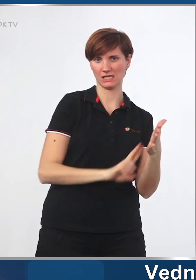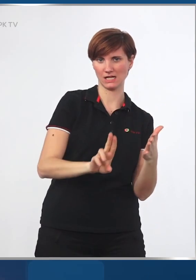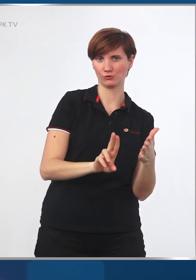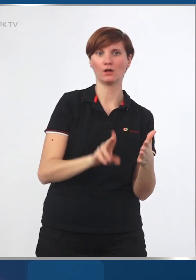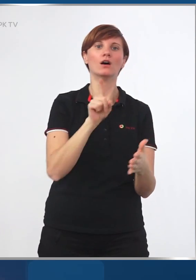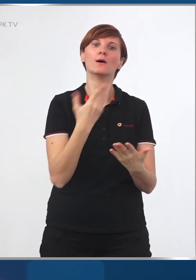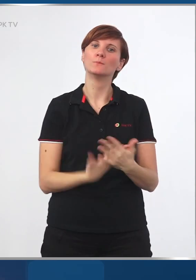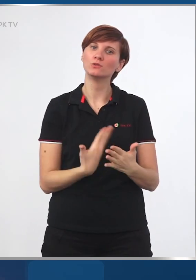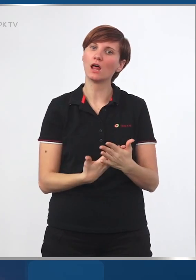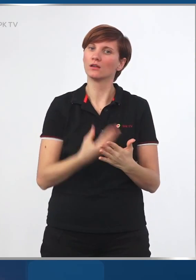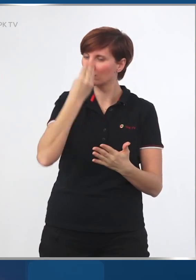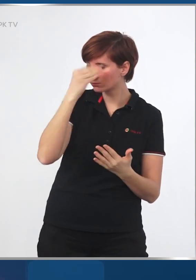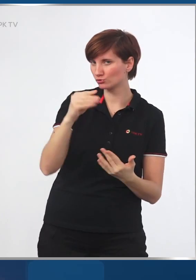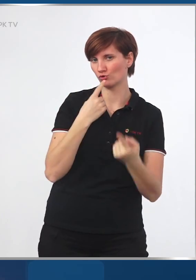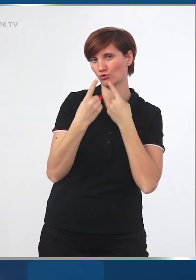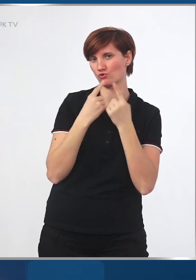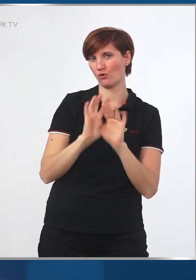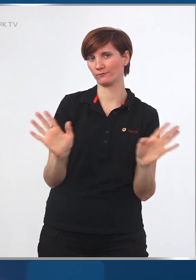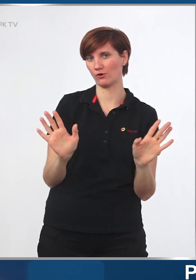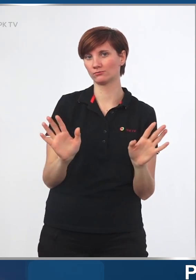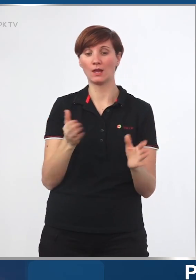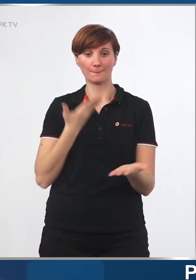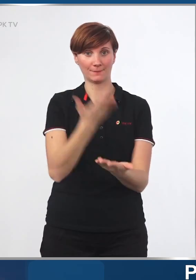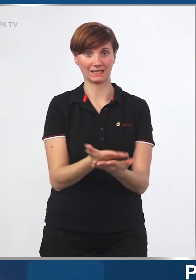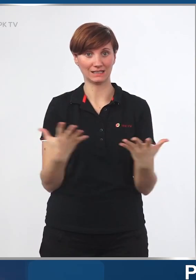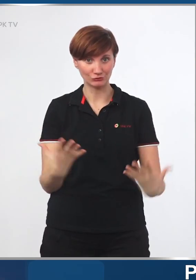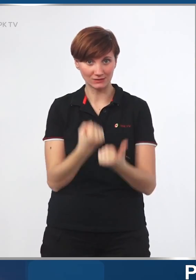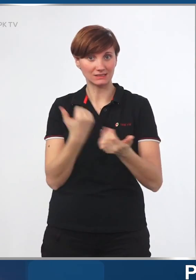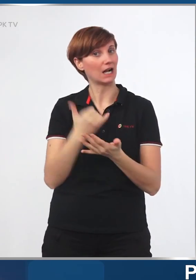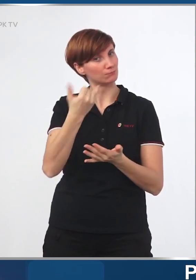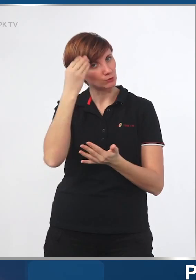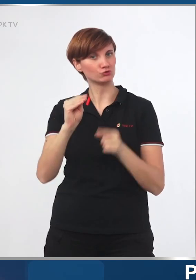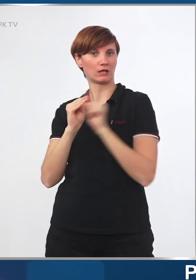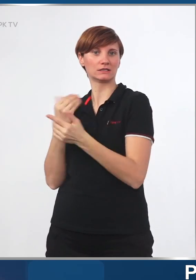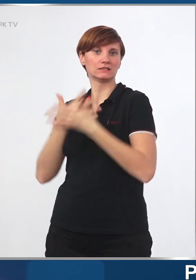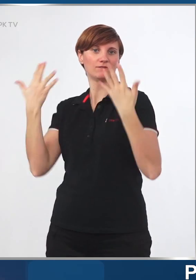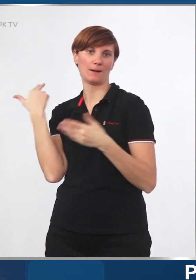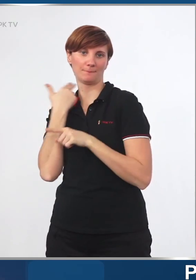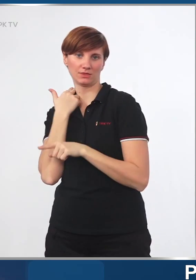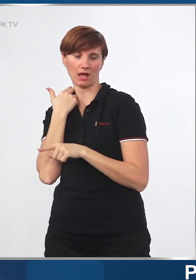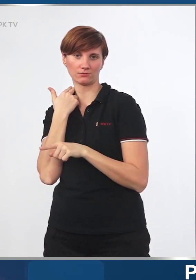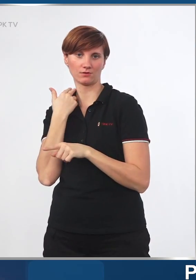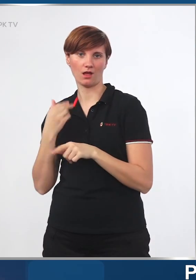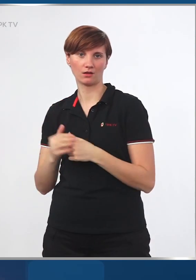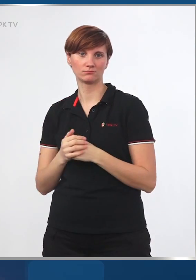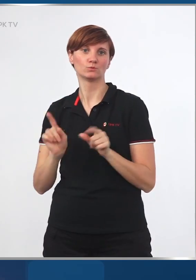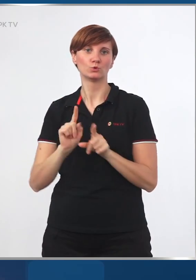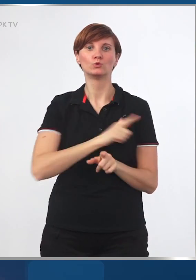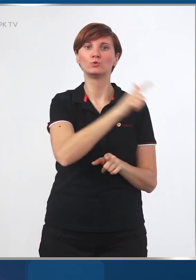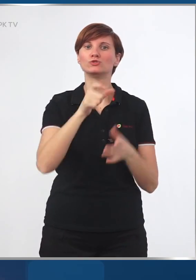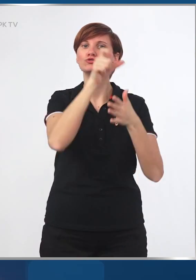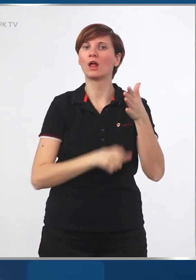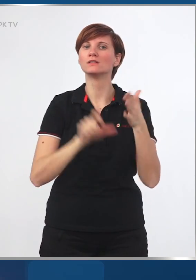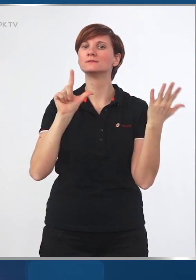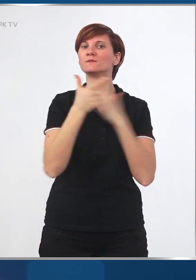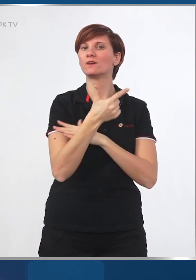European Union on the basis of a fair deal. The settlement that has been proposed is fair for the UK and